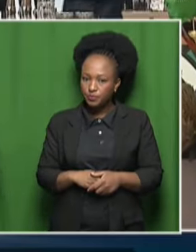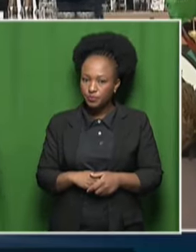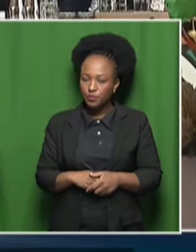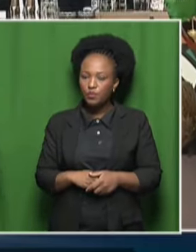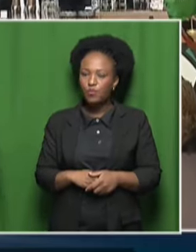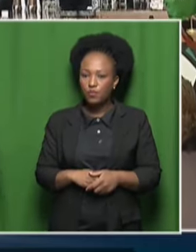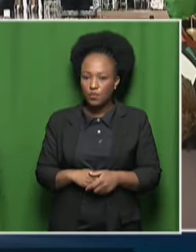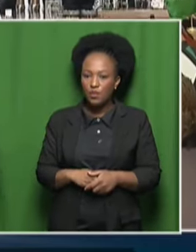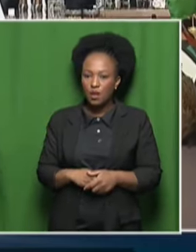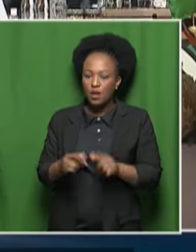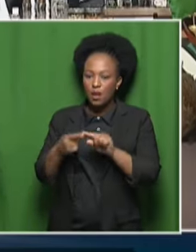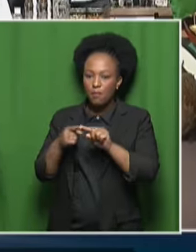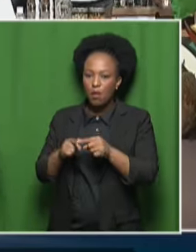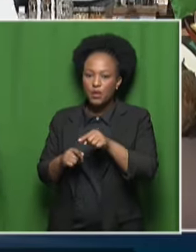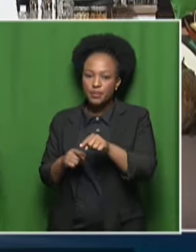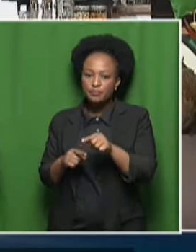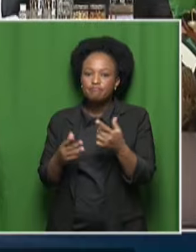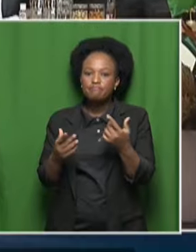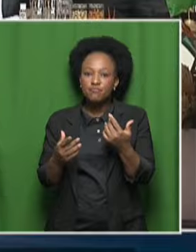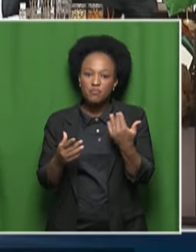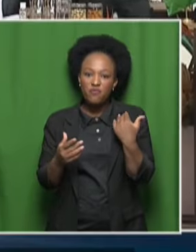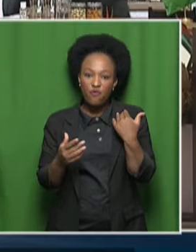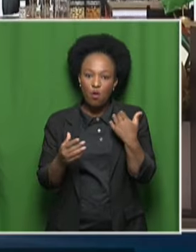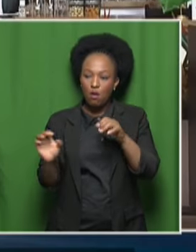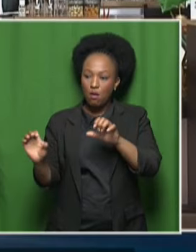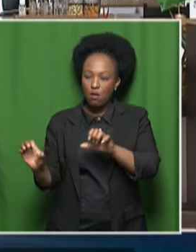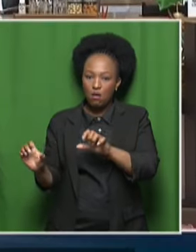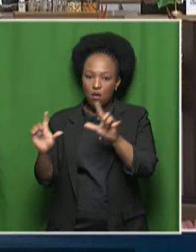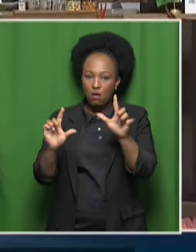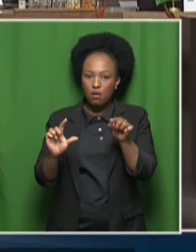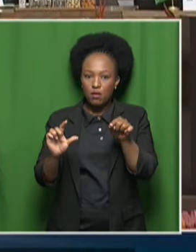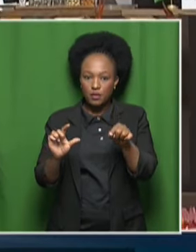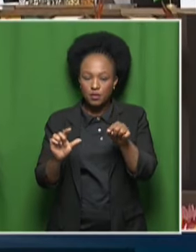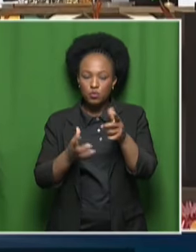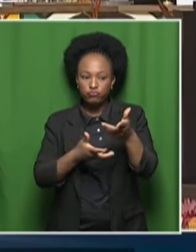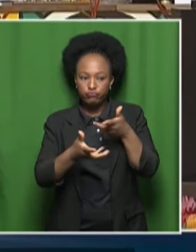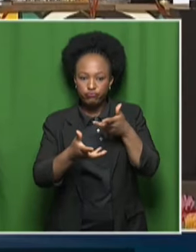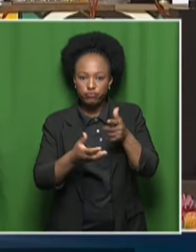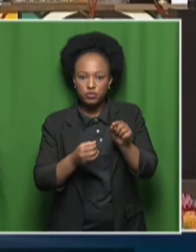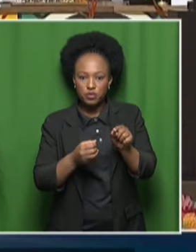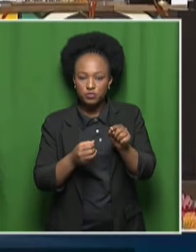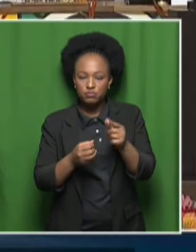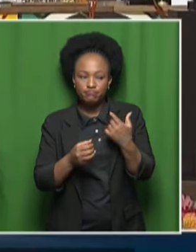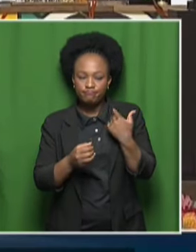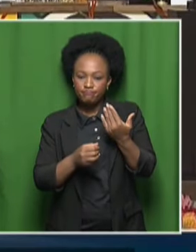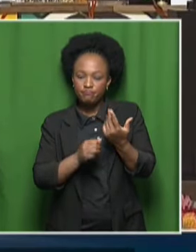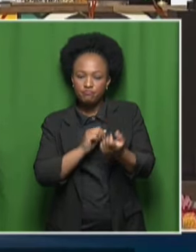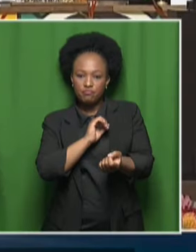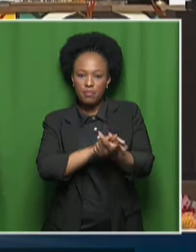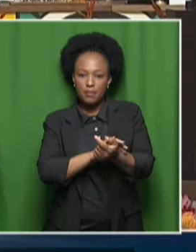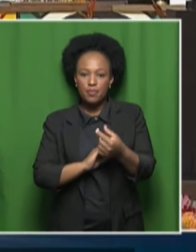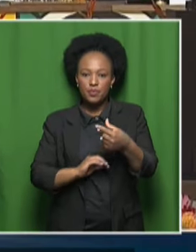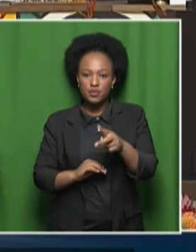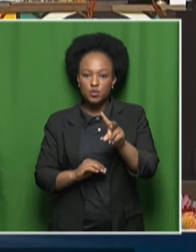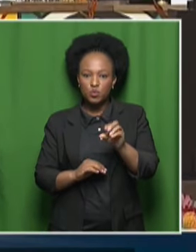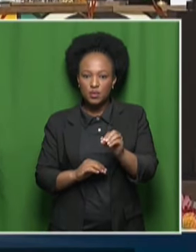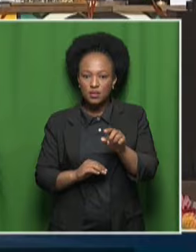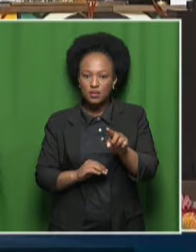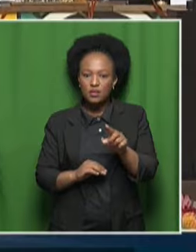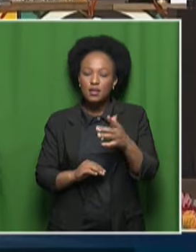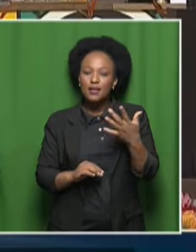to pick up from that point, that piece that we were playing now, talking about what happens with the G20 going forward under